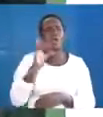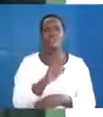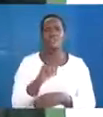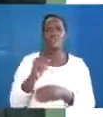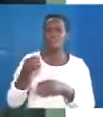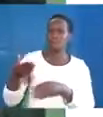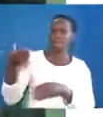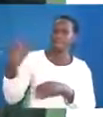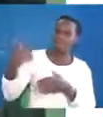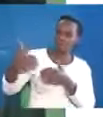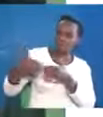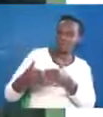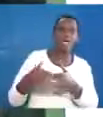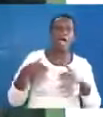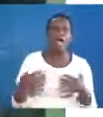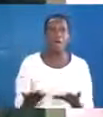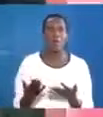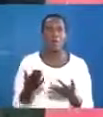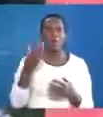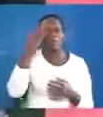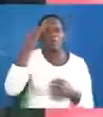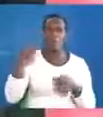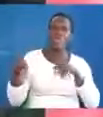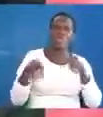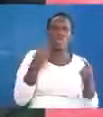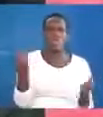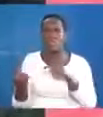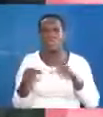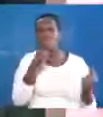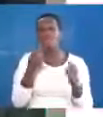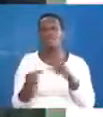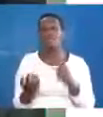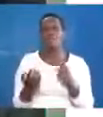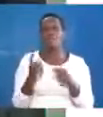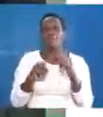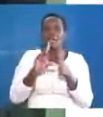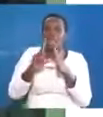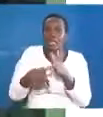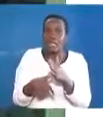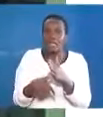Kulikuwa Kasarani, na baadaye kukaja Uhuru Park.